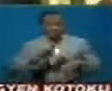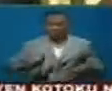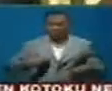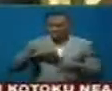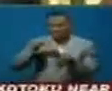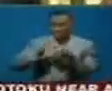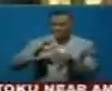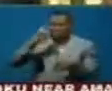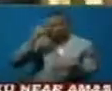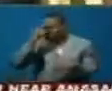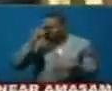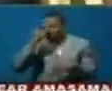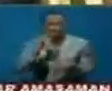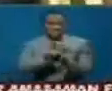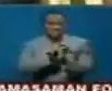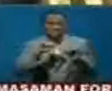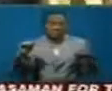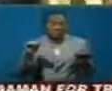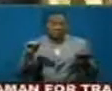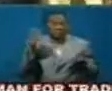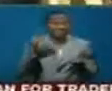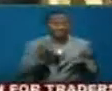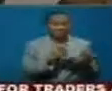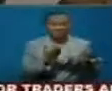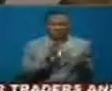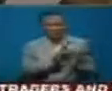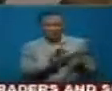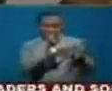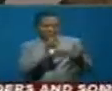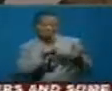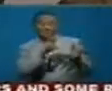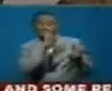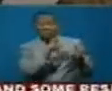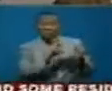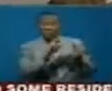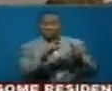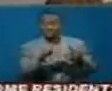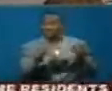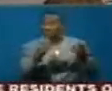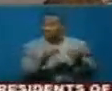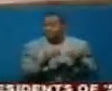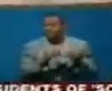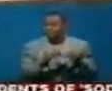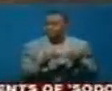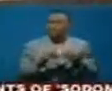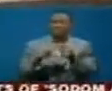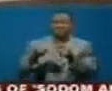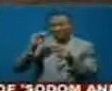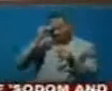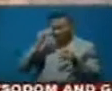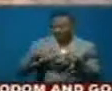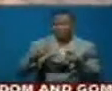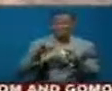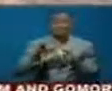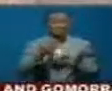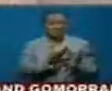not involve themselves into politics due to fear of drilling their institution. The sector minister, Mr. Alexander Isumahinsa,